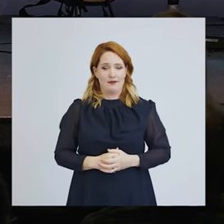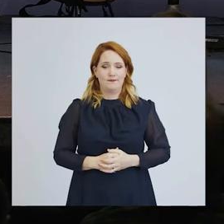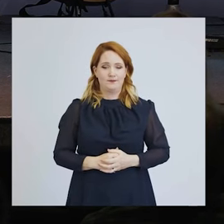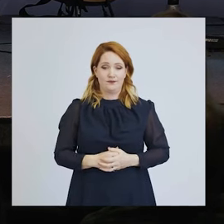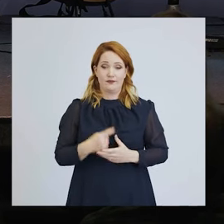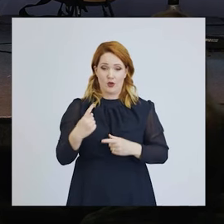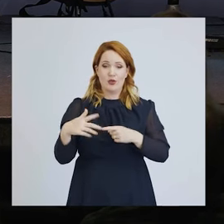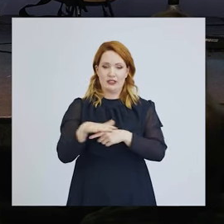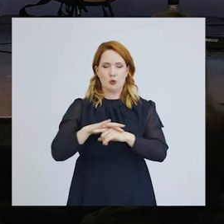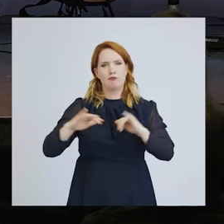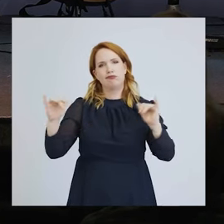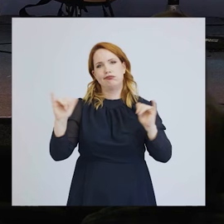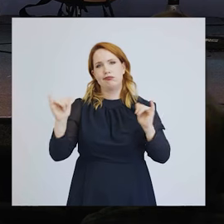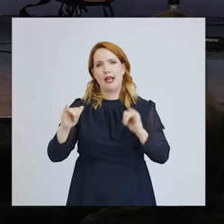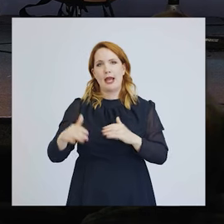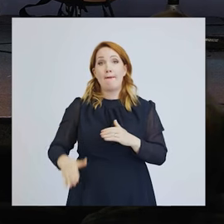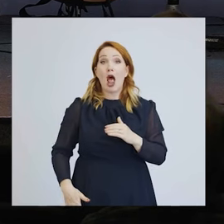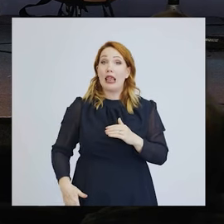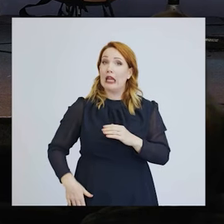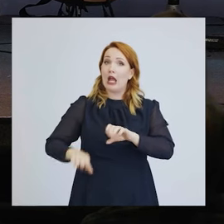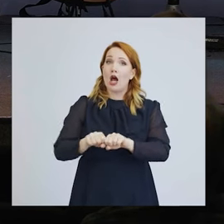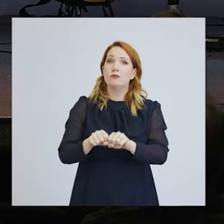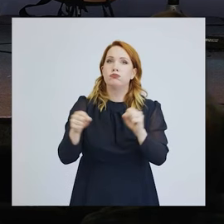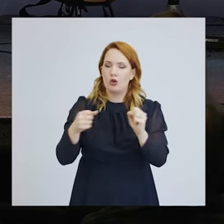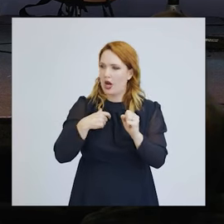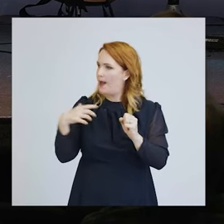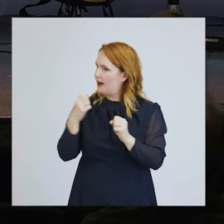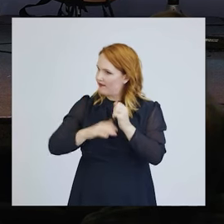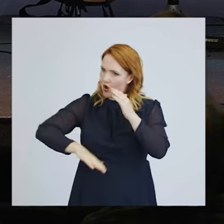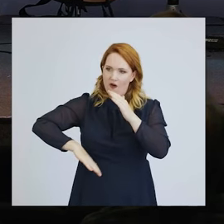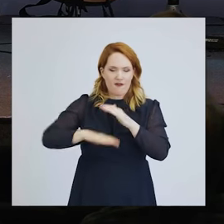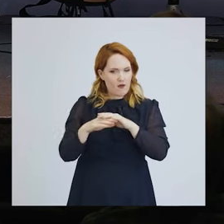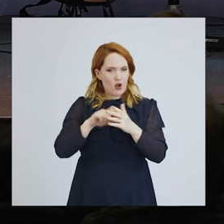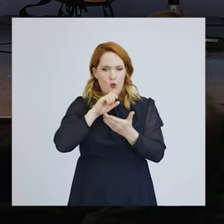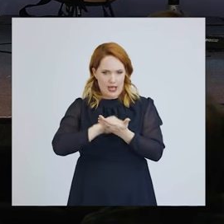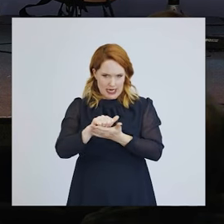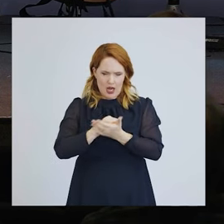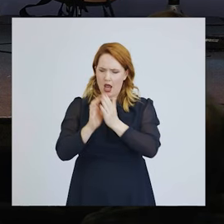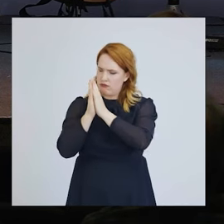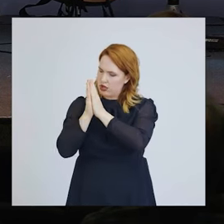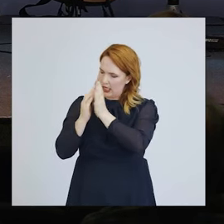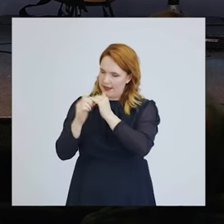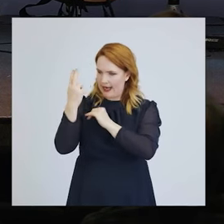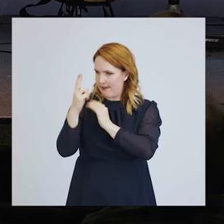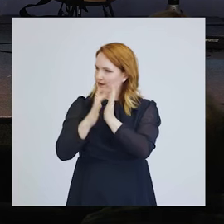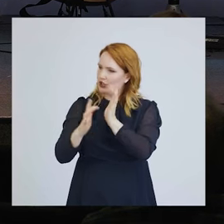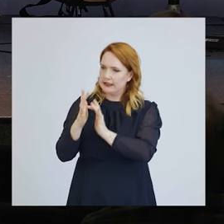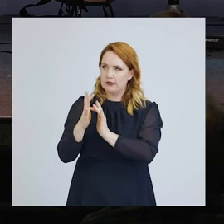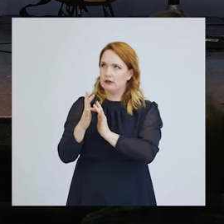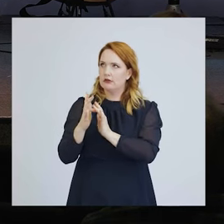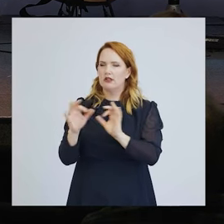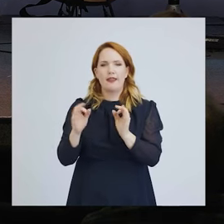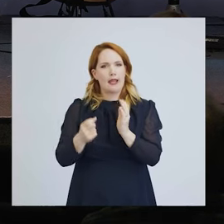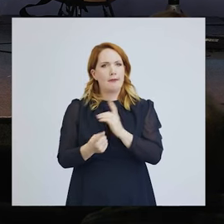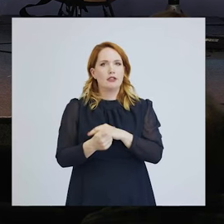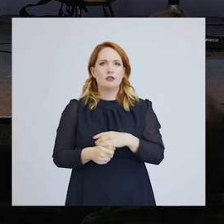yet it was in a crazy desperate situation for me when I broke my leg and I was believing in full healing. I prayed for it in